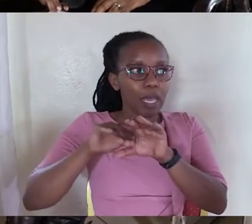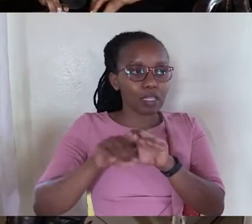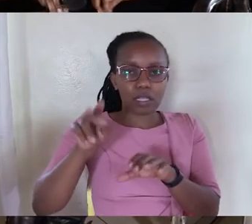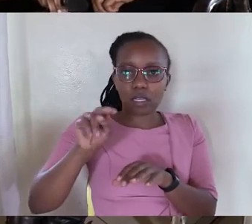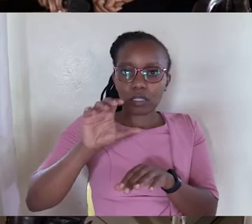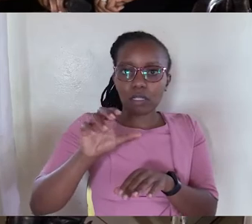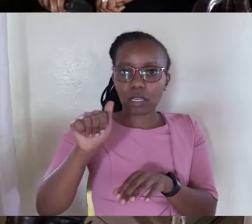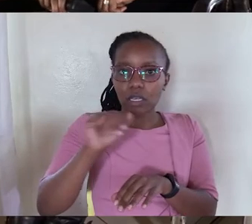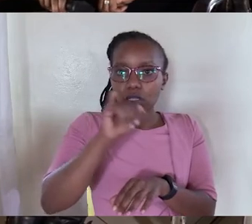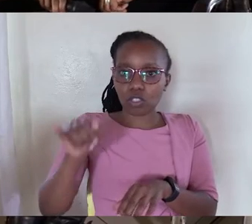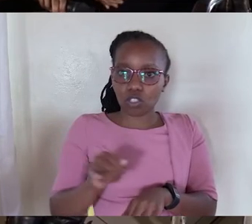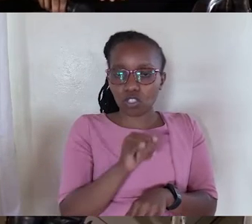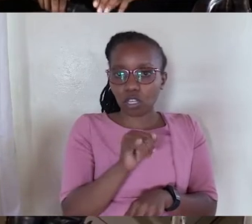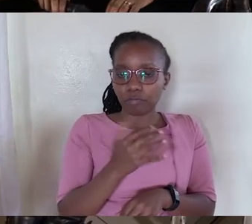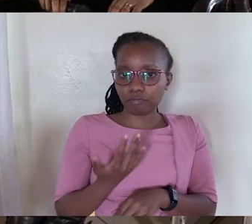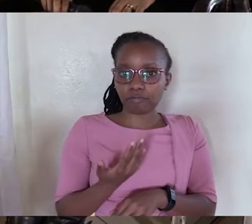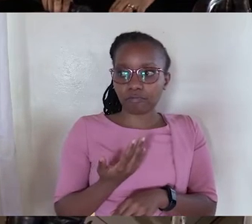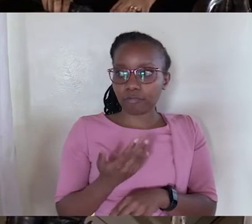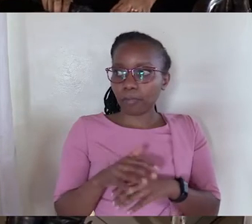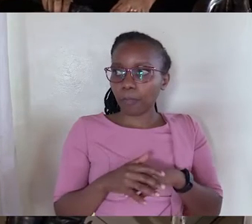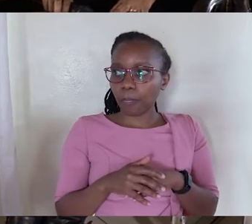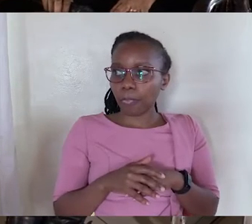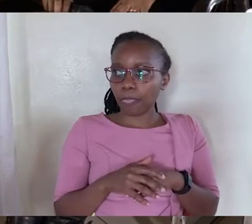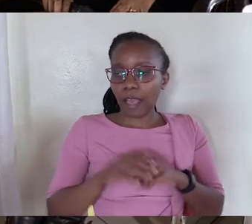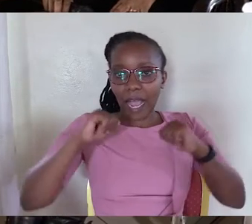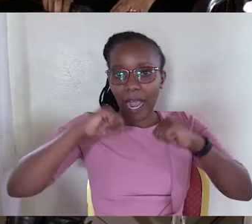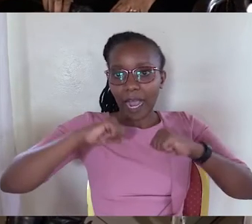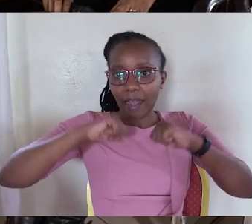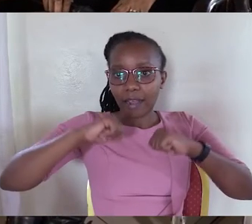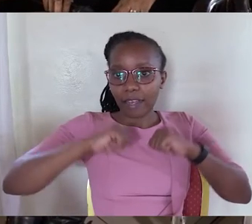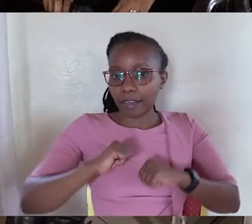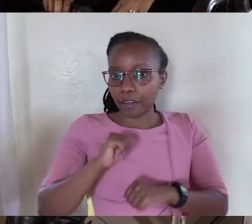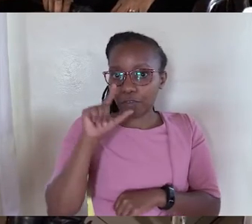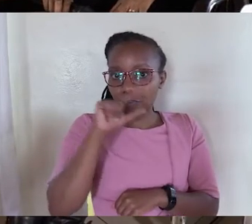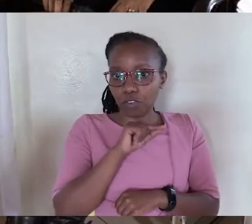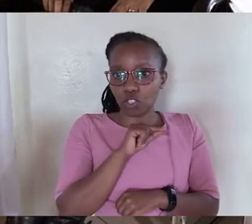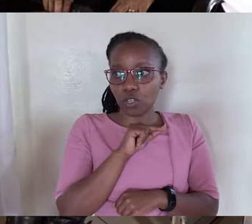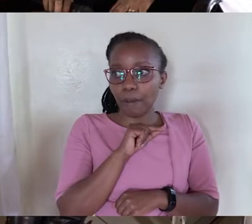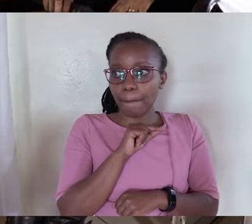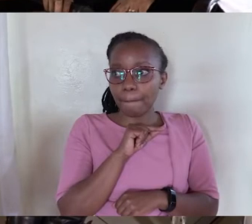NCAJ that the one thing that has been agreed upon is